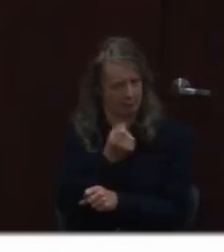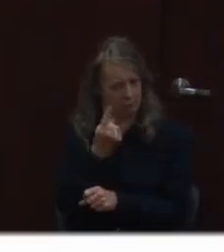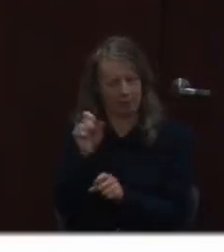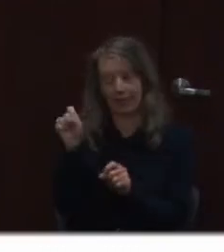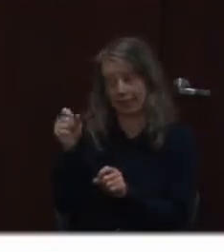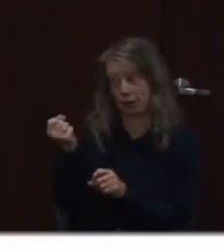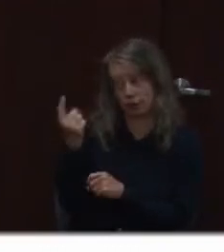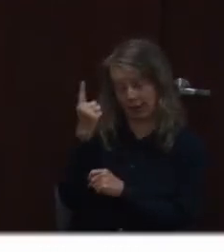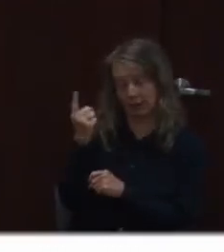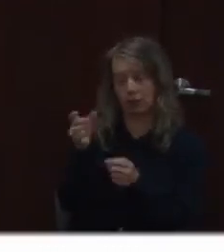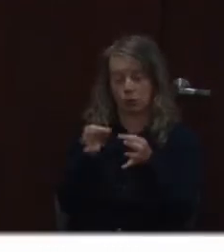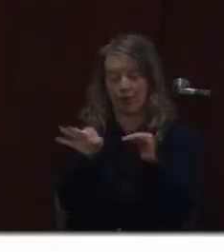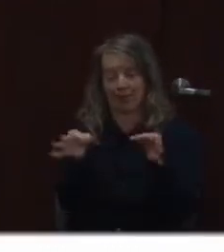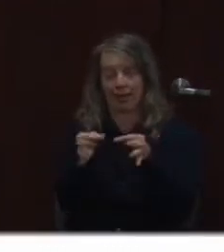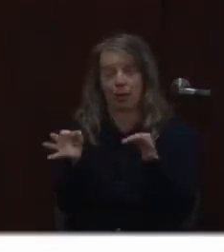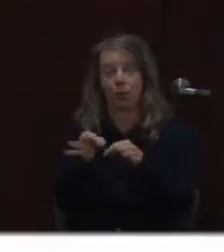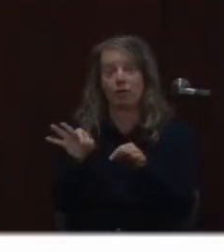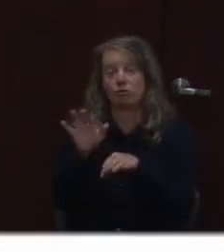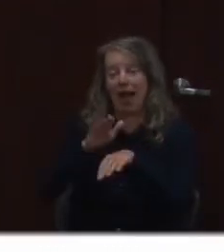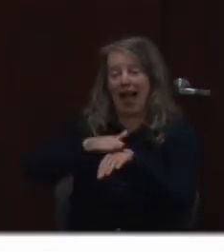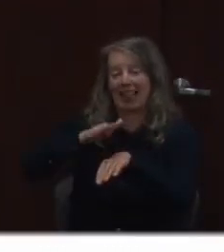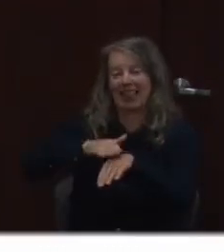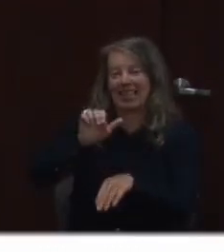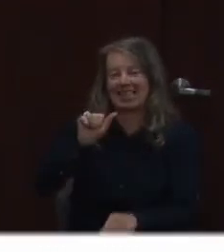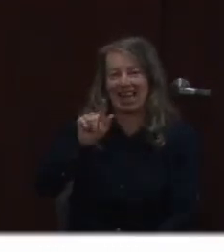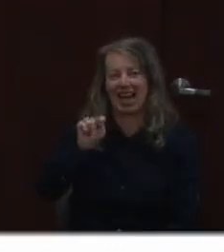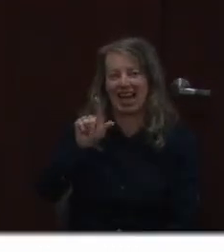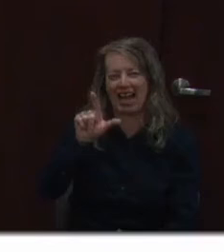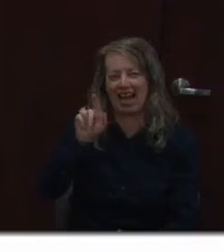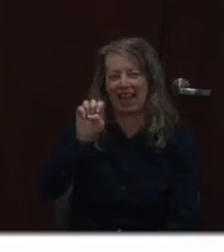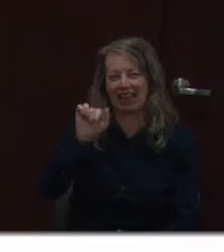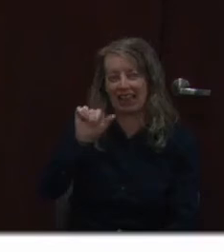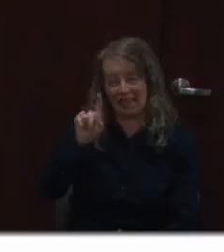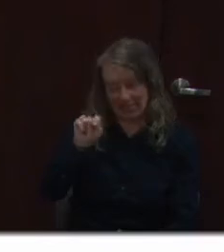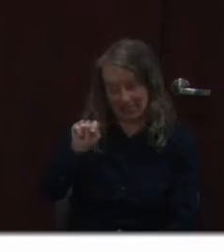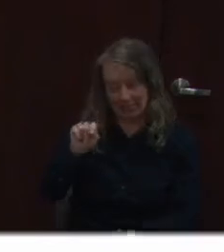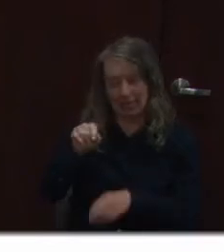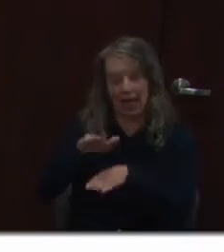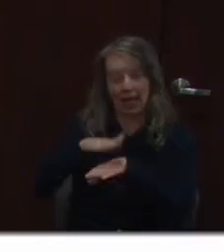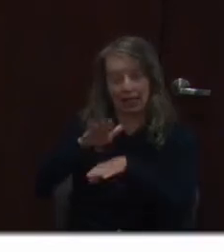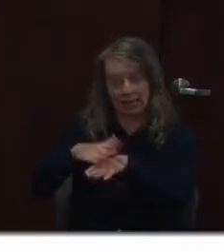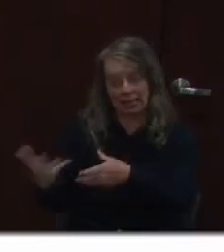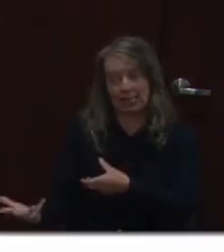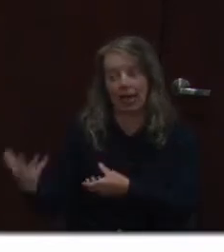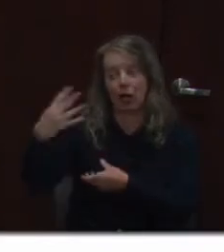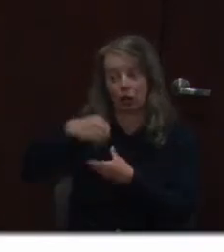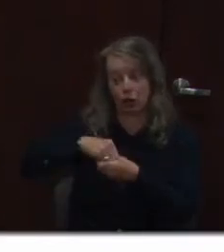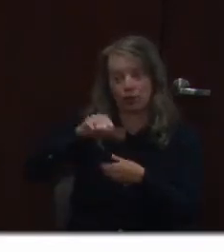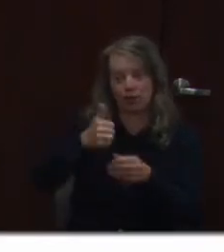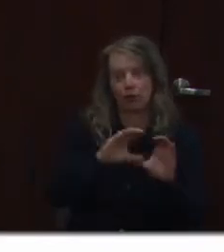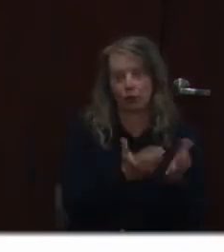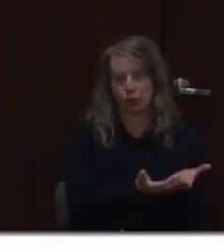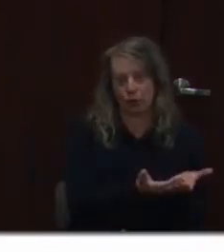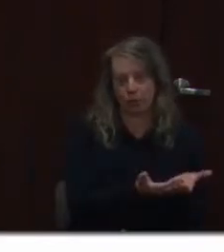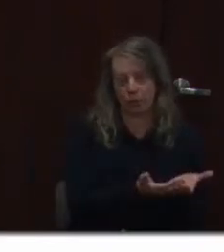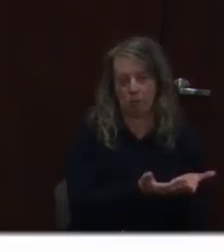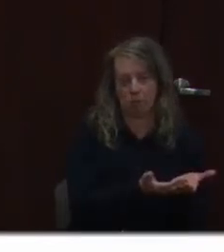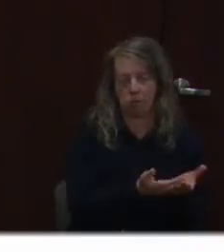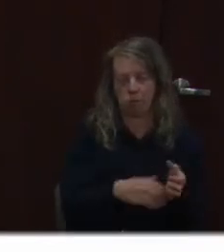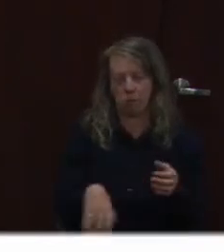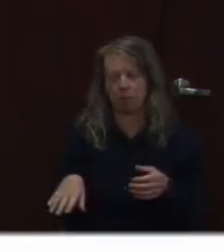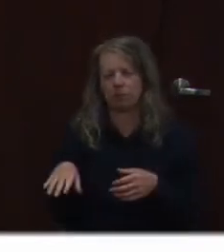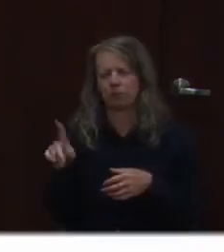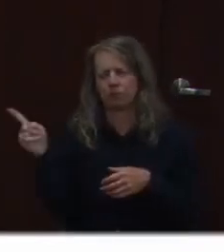language of at least partially vaccinated is inclusive. Of the full. Of the other group. So 43% has